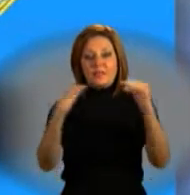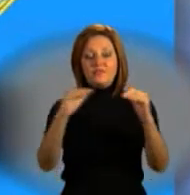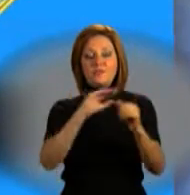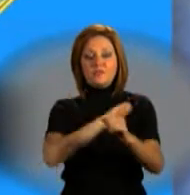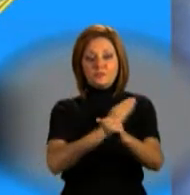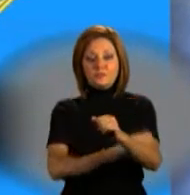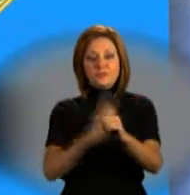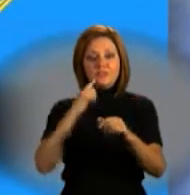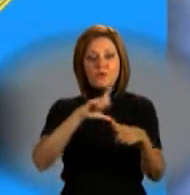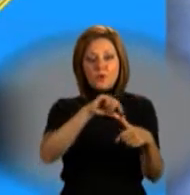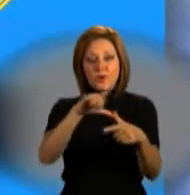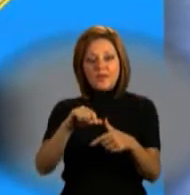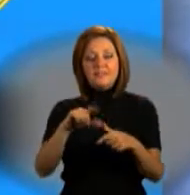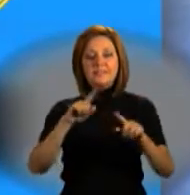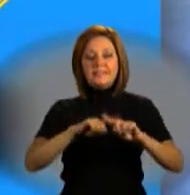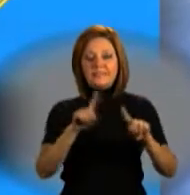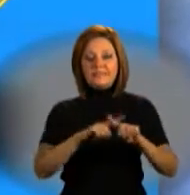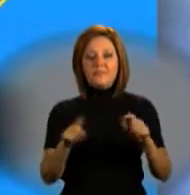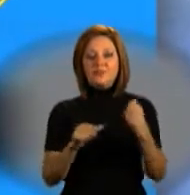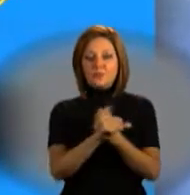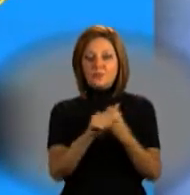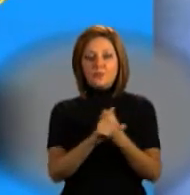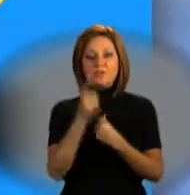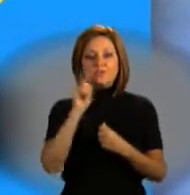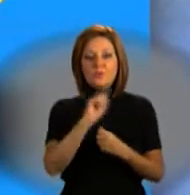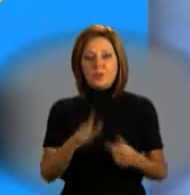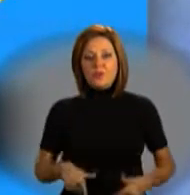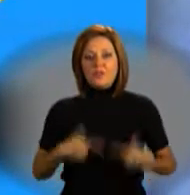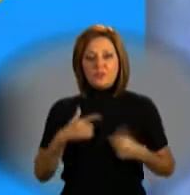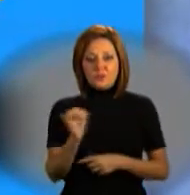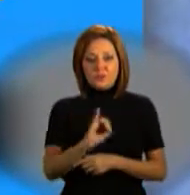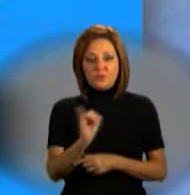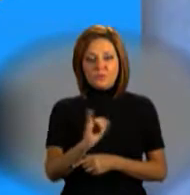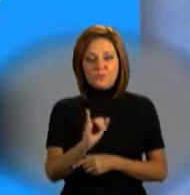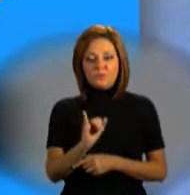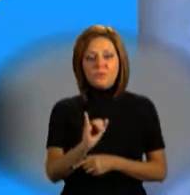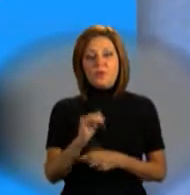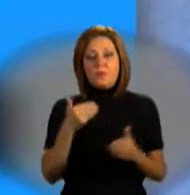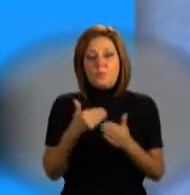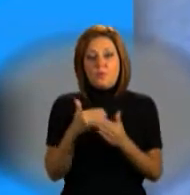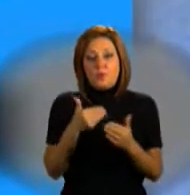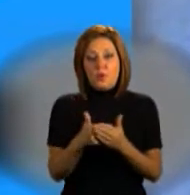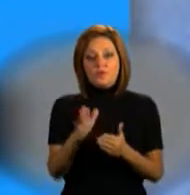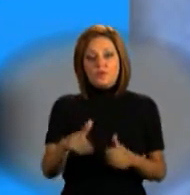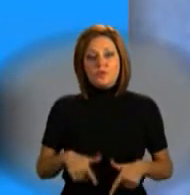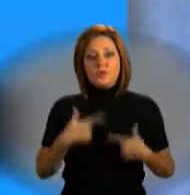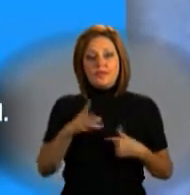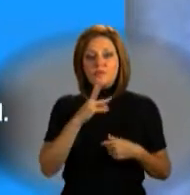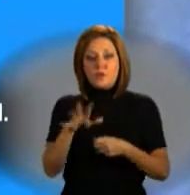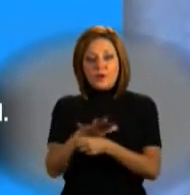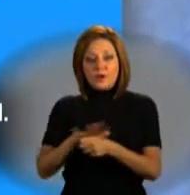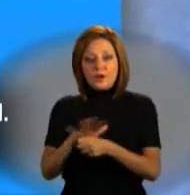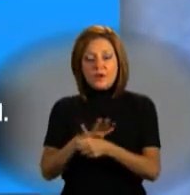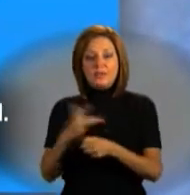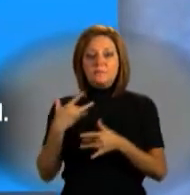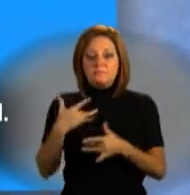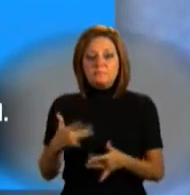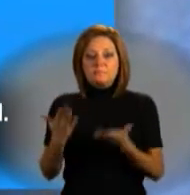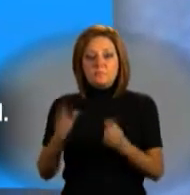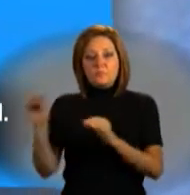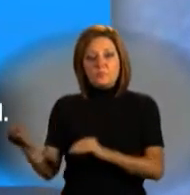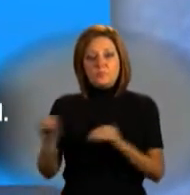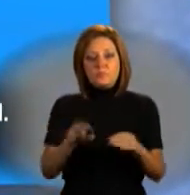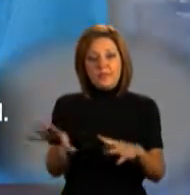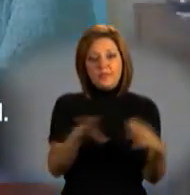of hurricanes, there are different levels of risk for areas in their path. The closer you live to the coastline, the more likely you are to